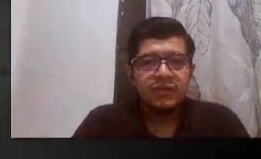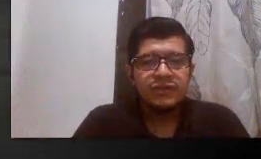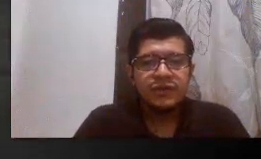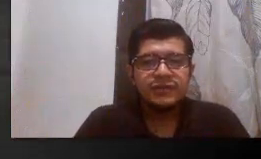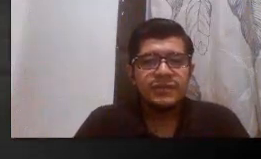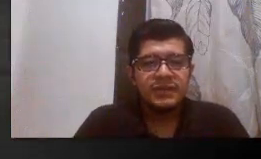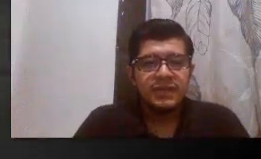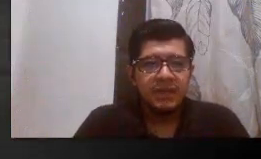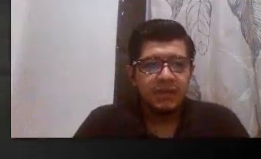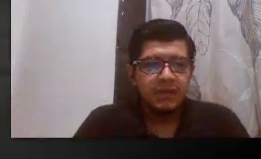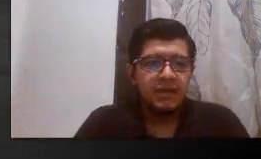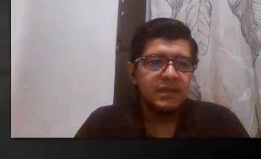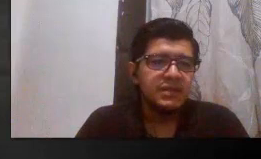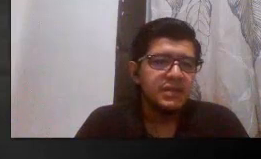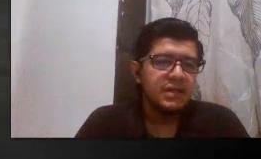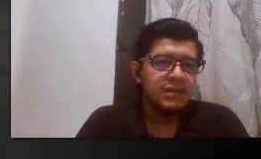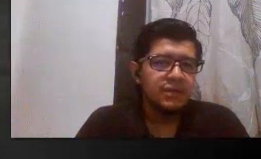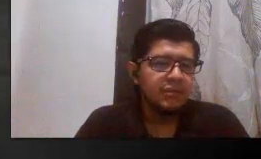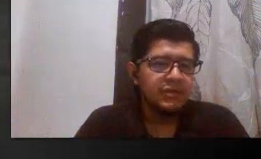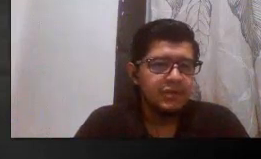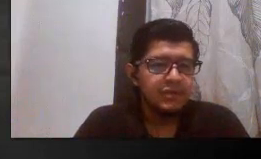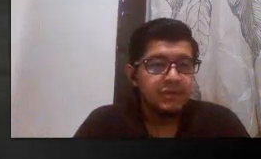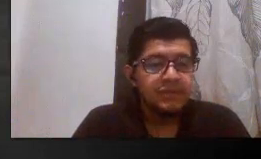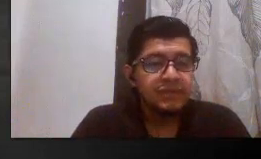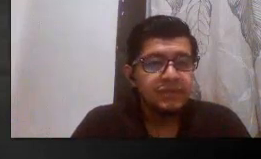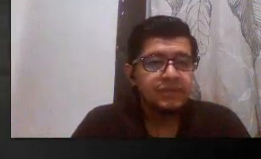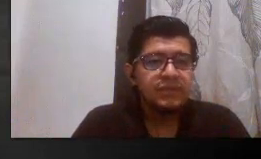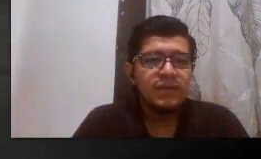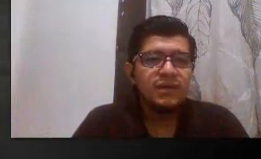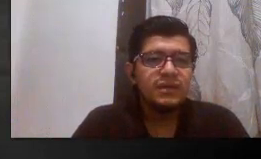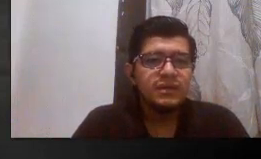in order to express an idea or a message.